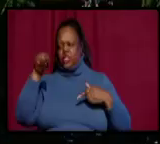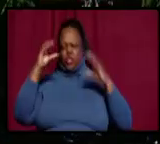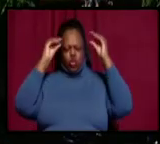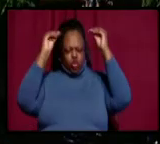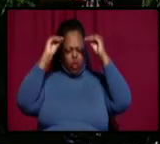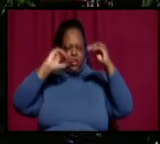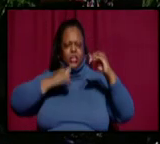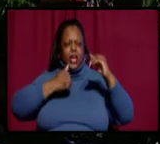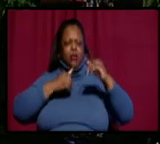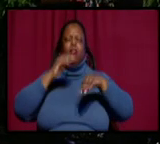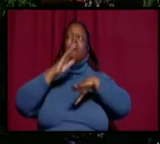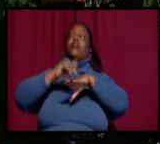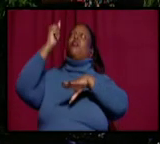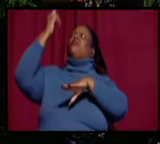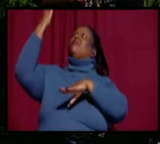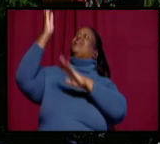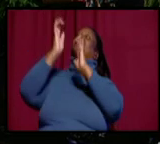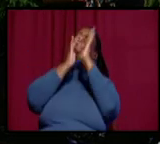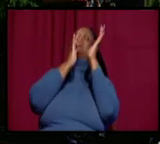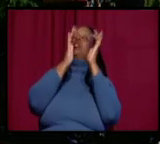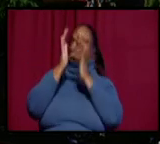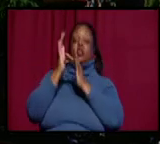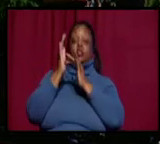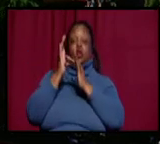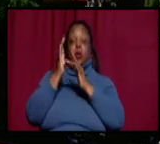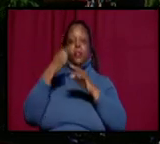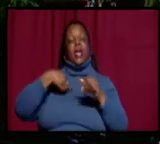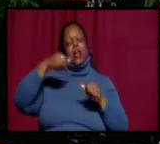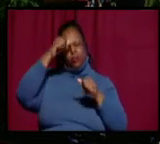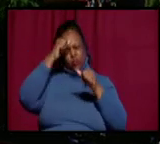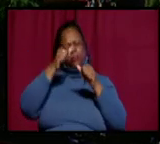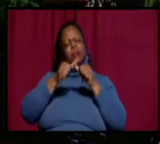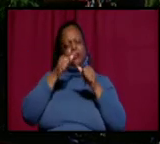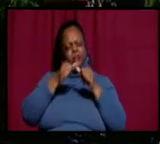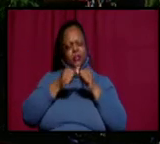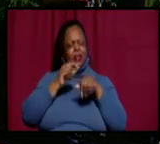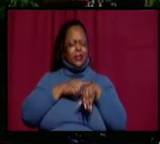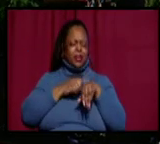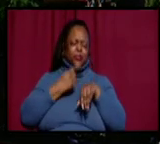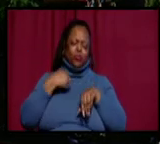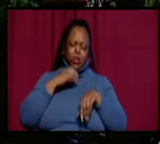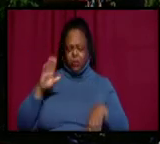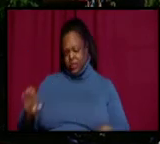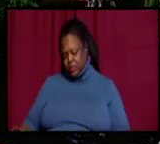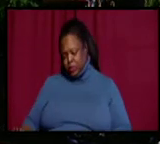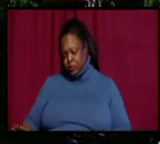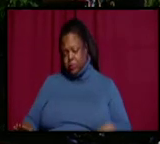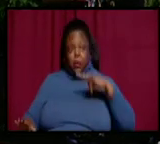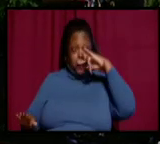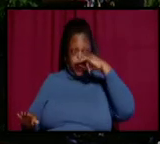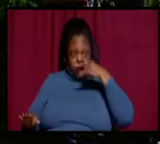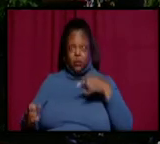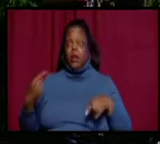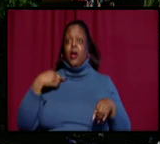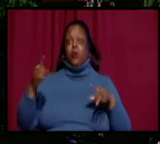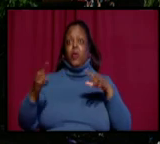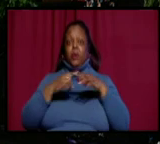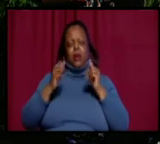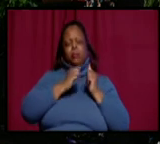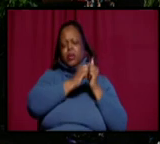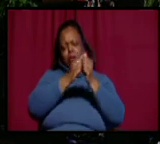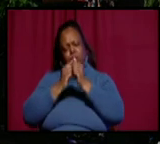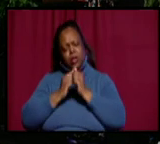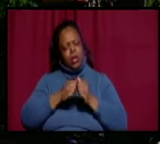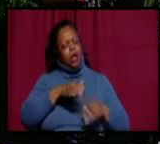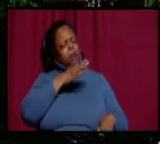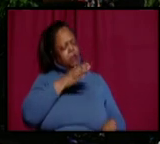us how to call on Jesus. In fact, I'm reminded of moments when we were little girls and we would come and gather around.